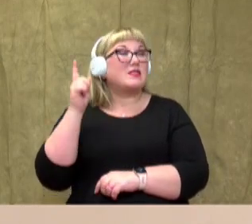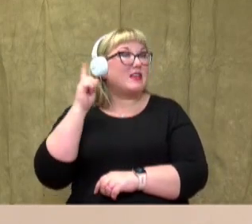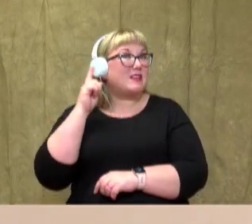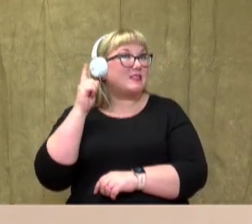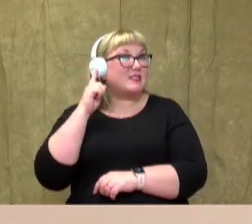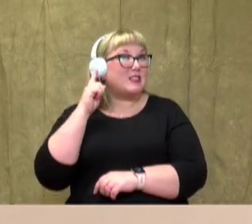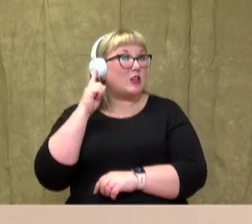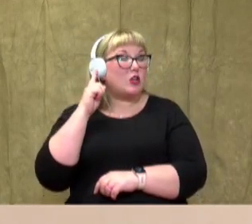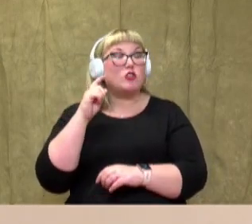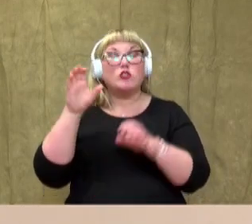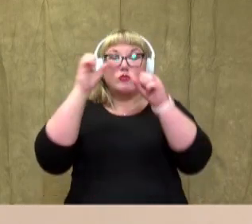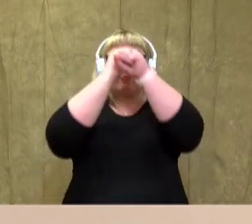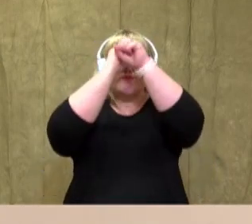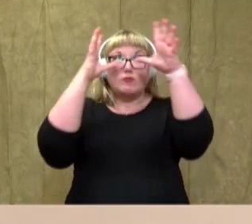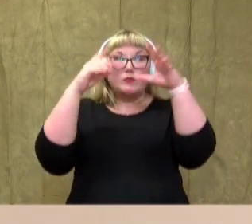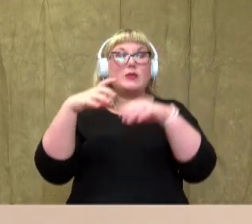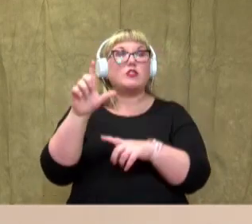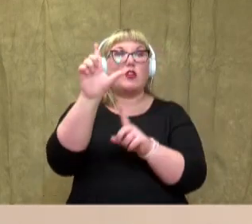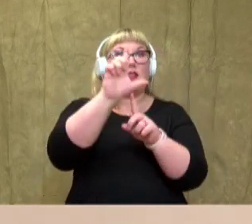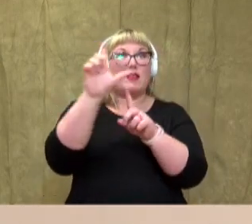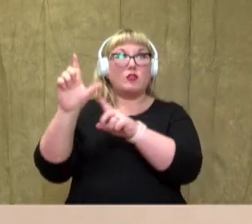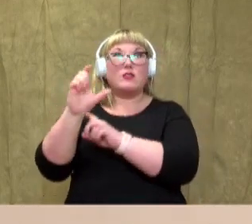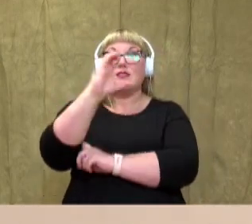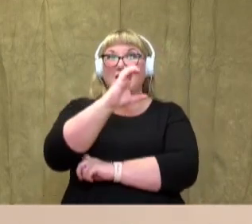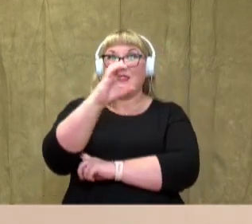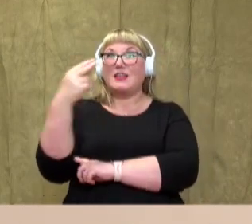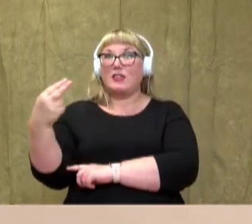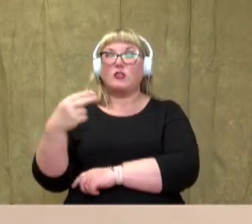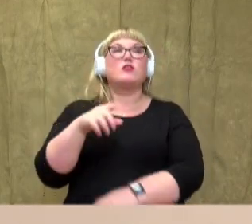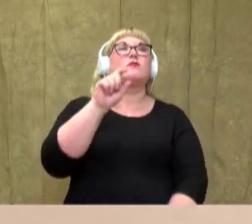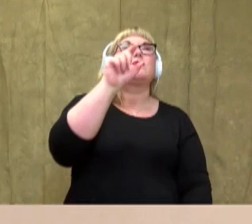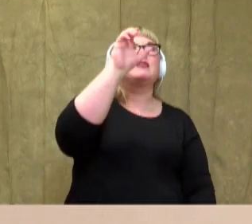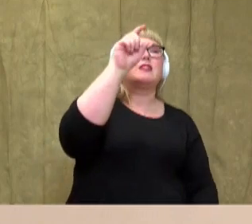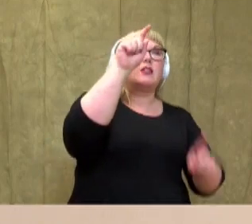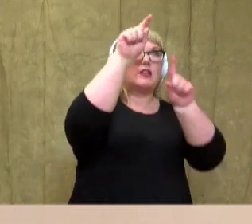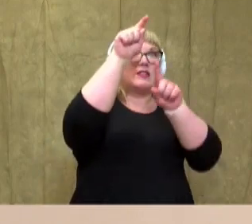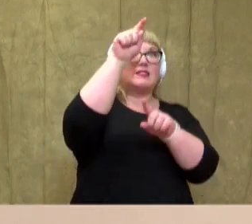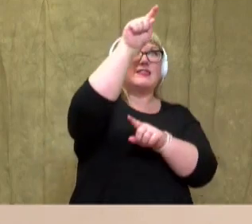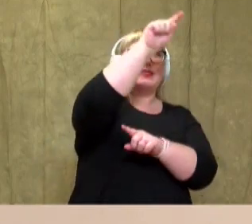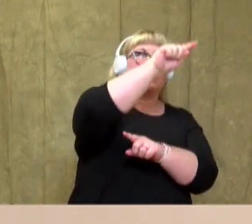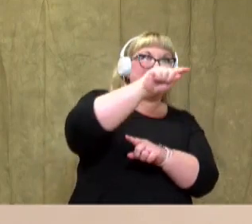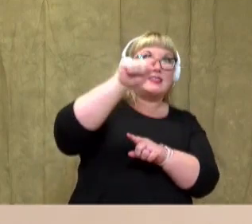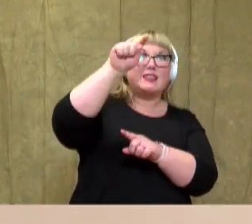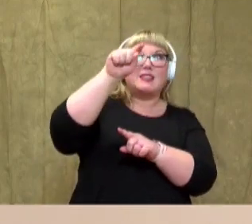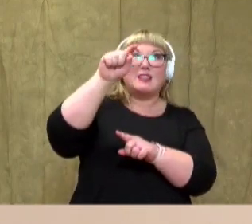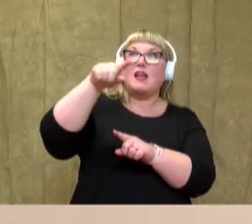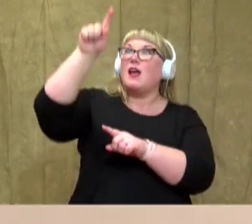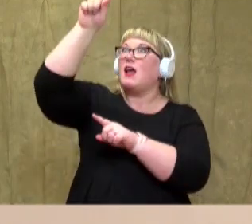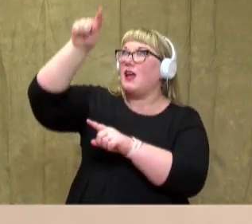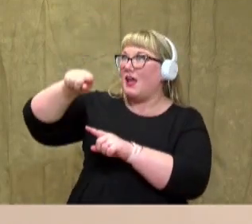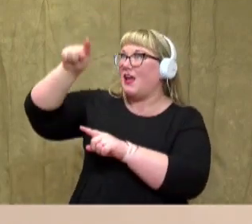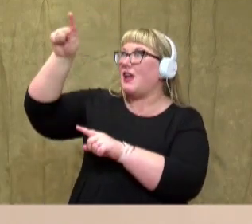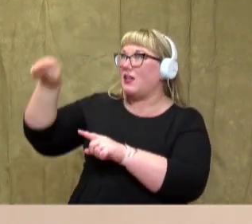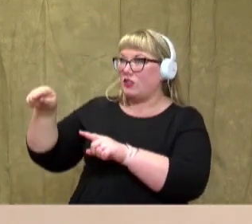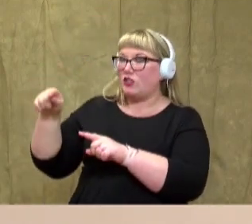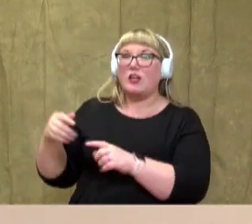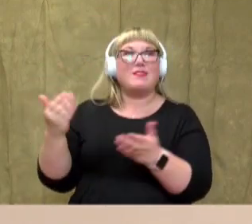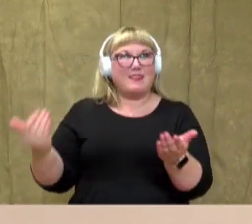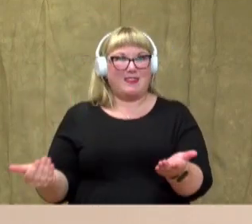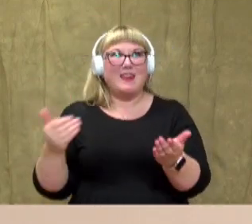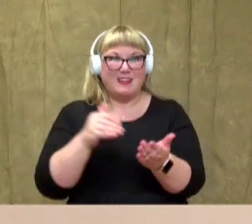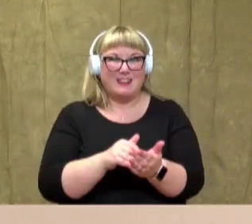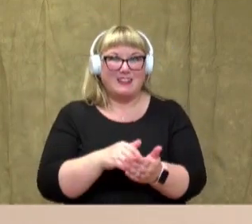letters C, H. C, H, ch. Good job. Let's try it